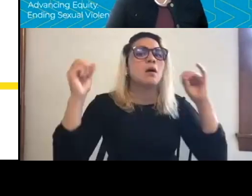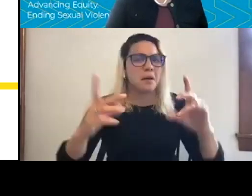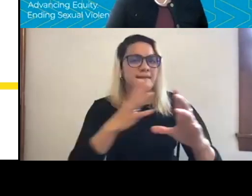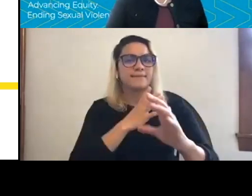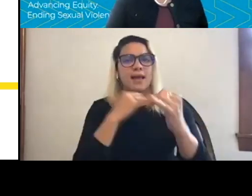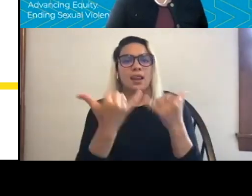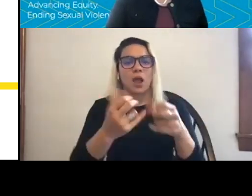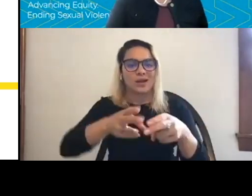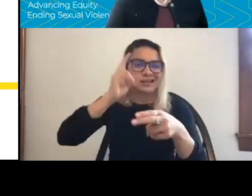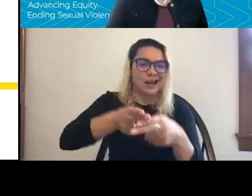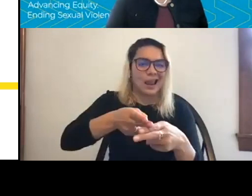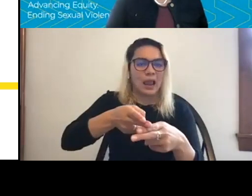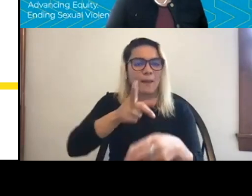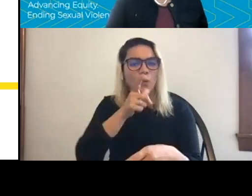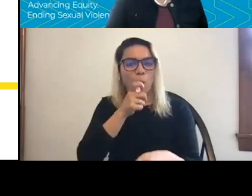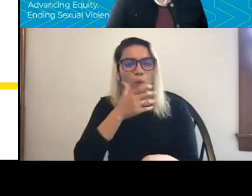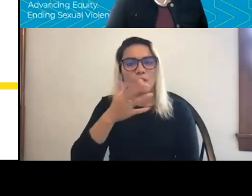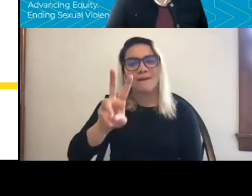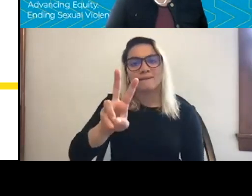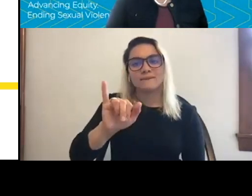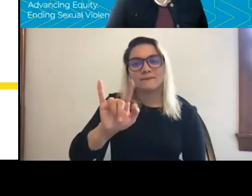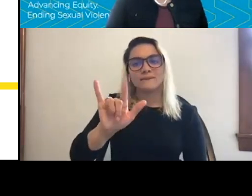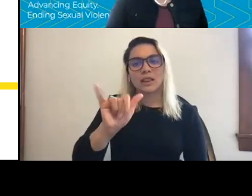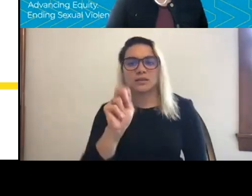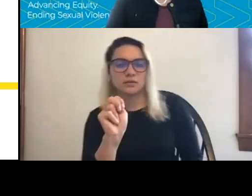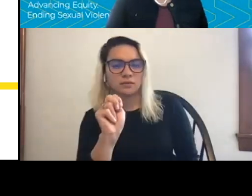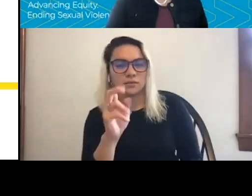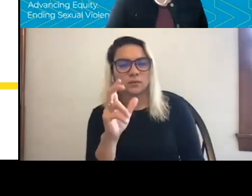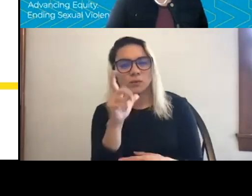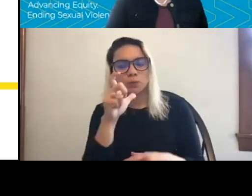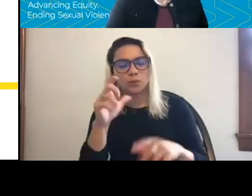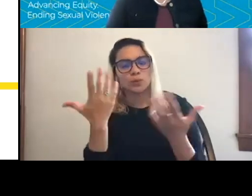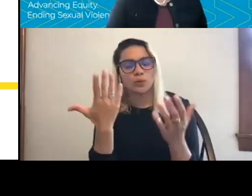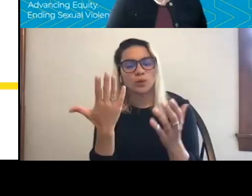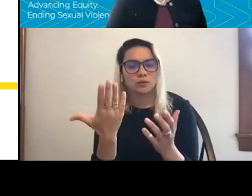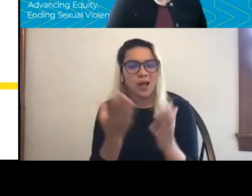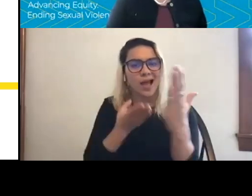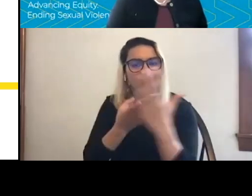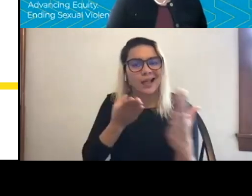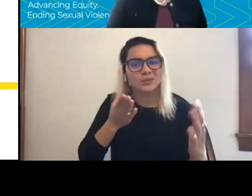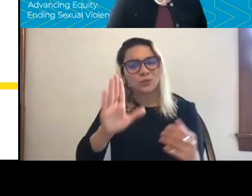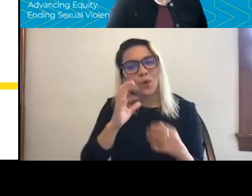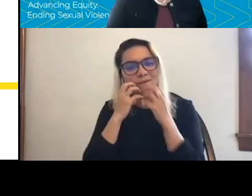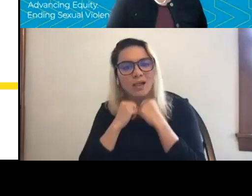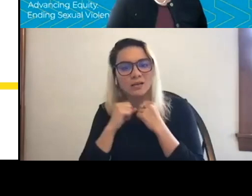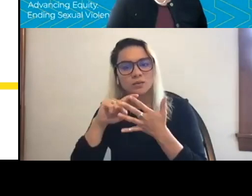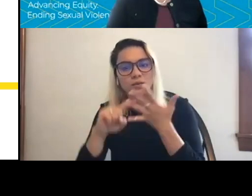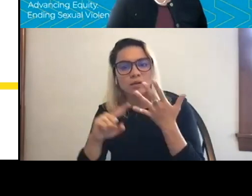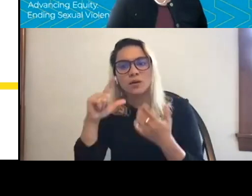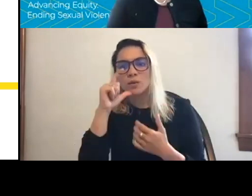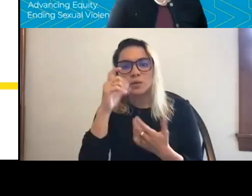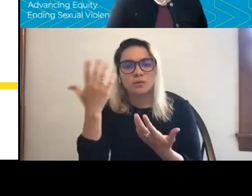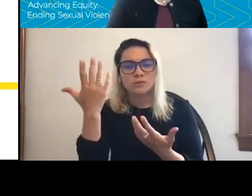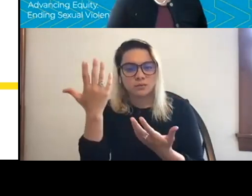the entity who has violated that value. And so when we name the villains, we get to unveil